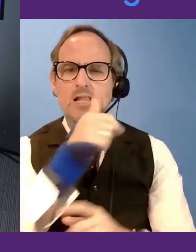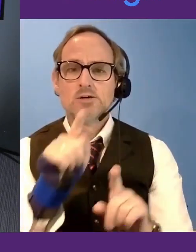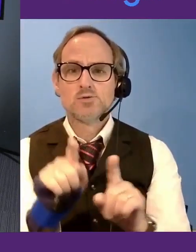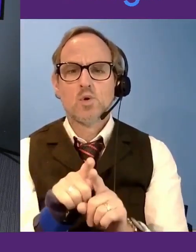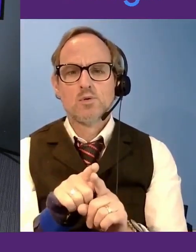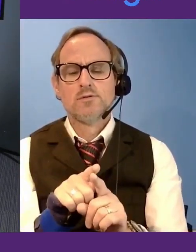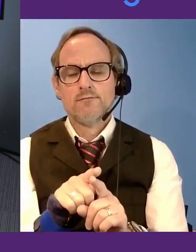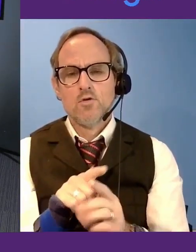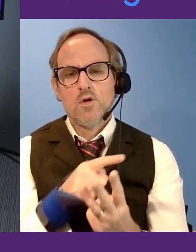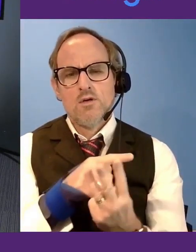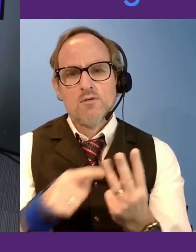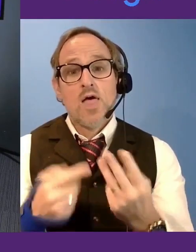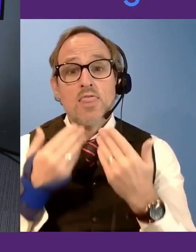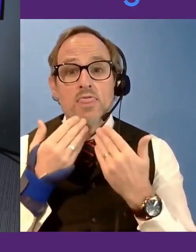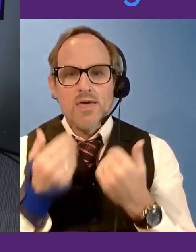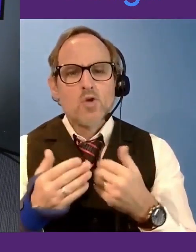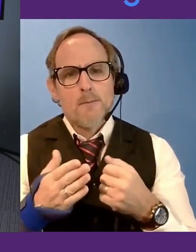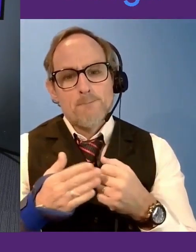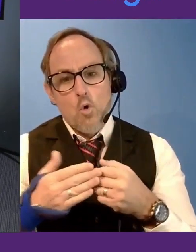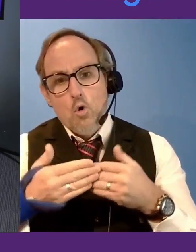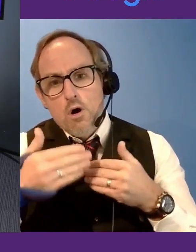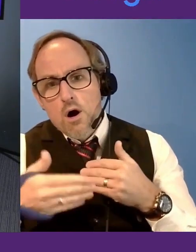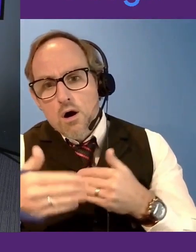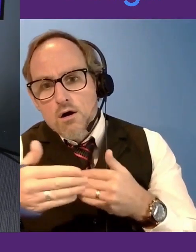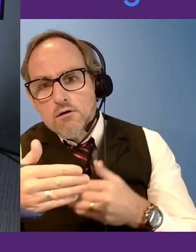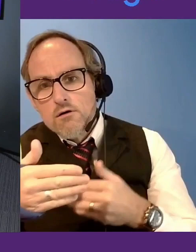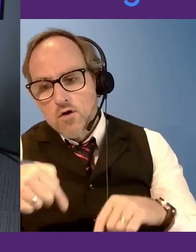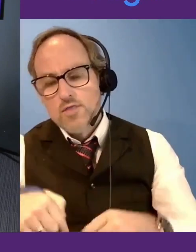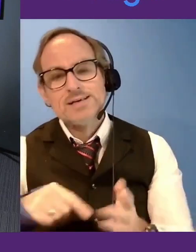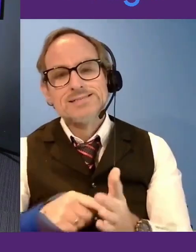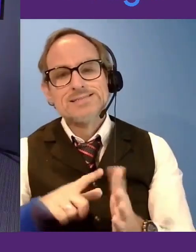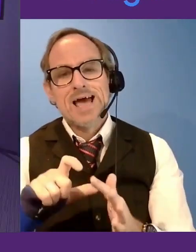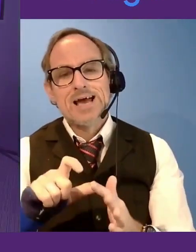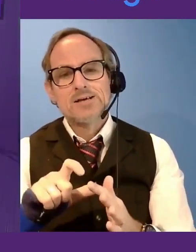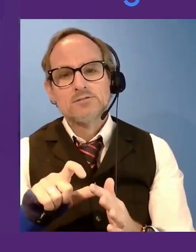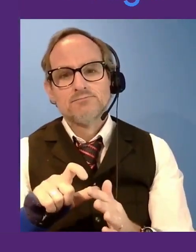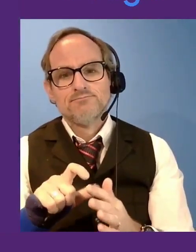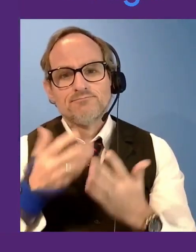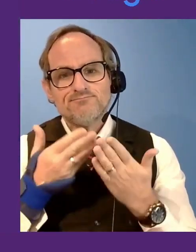TechShare Pro. Thank you all, and thank you to the audience. Thank you. Thank you. Bye-bye.